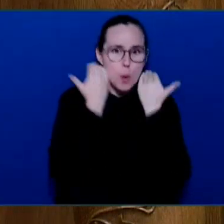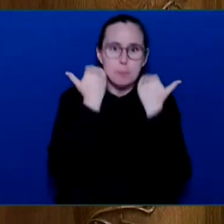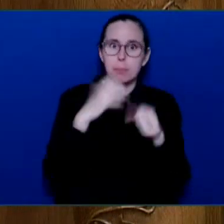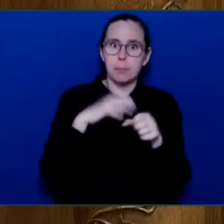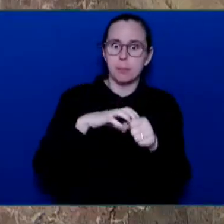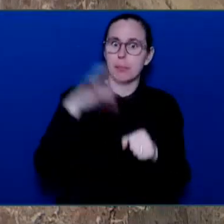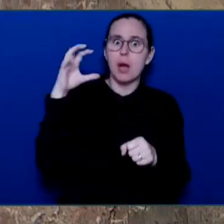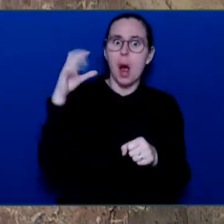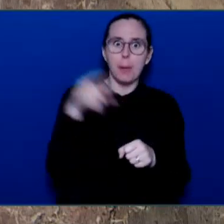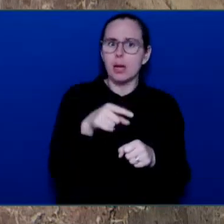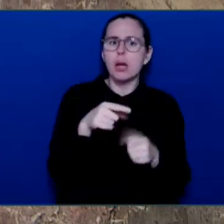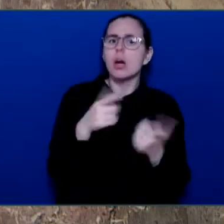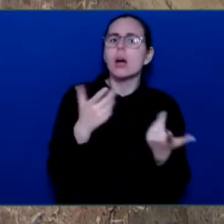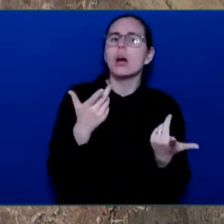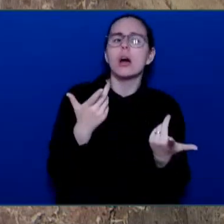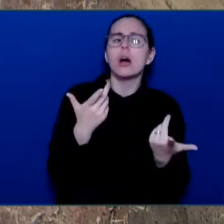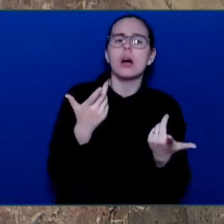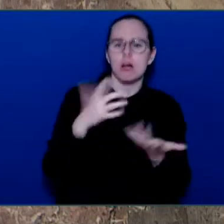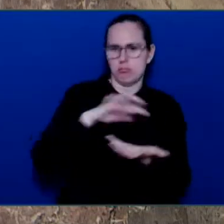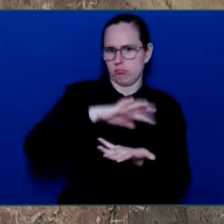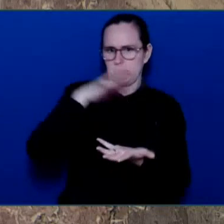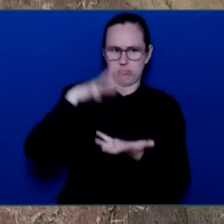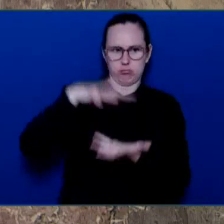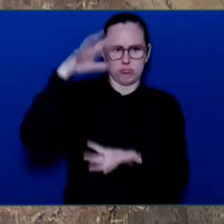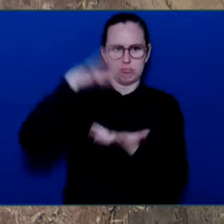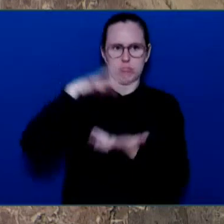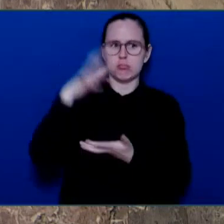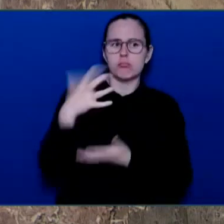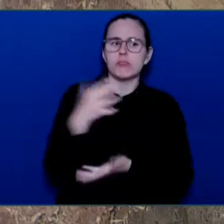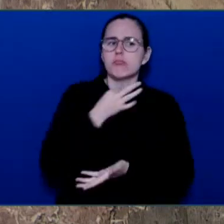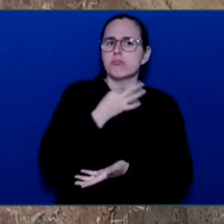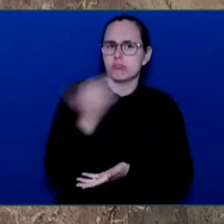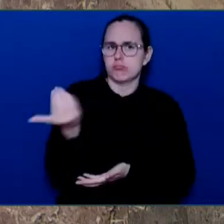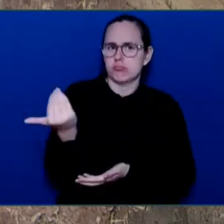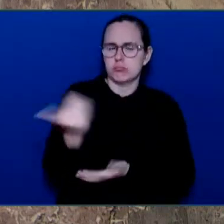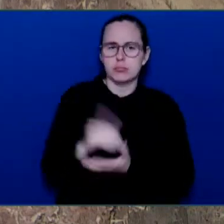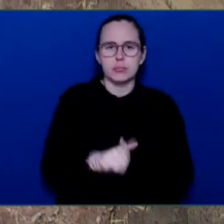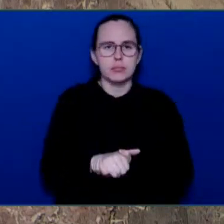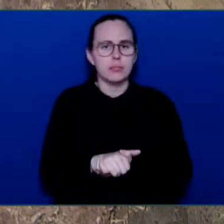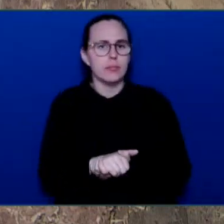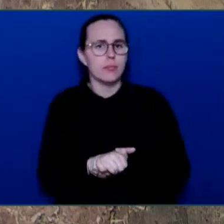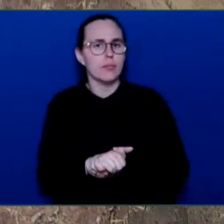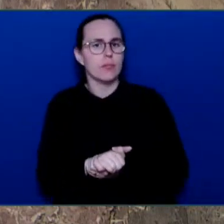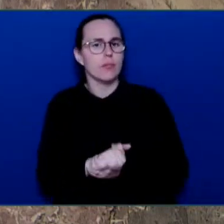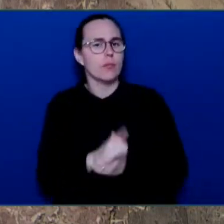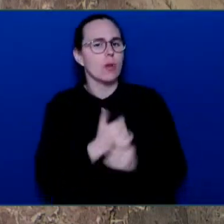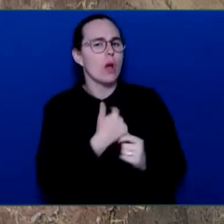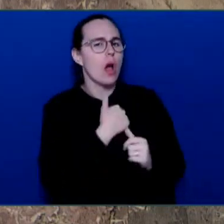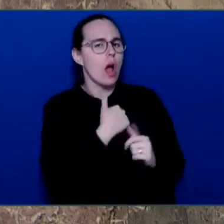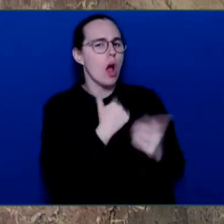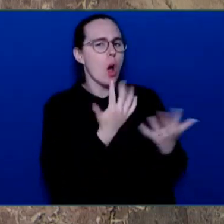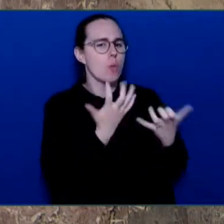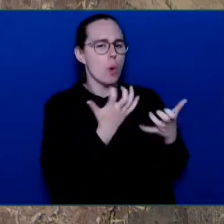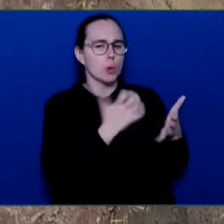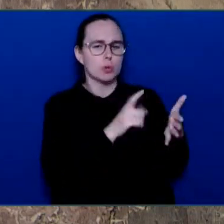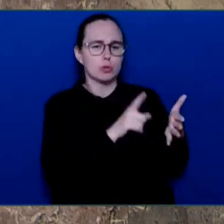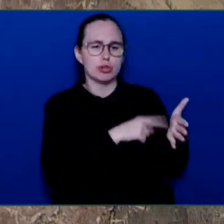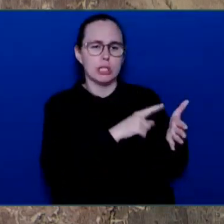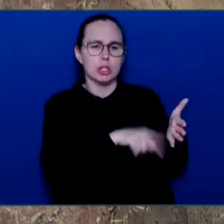let me correct the member. Emissions went up in British Columbia from 2007